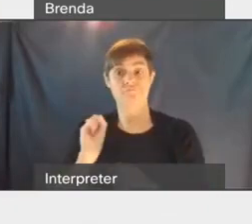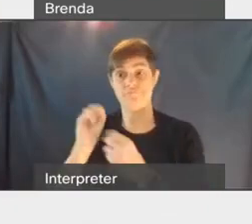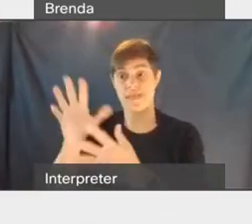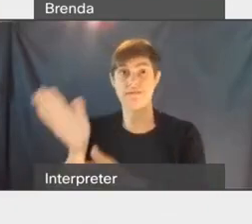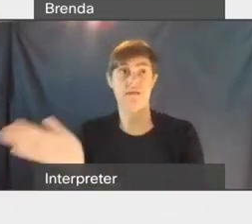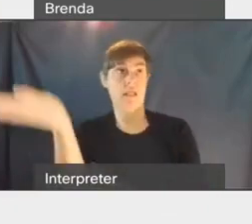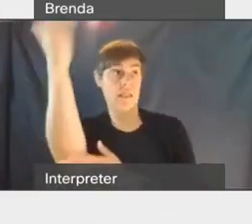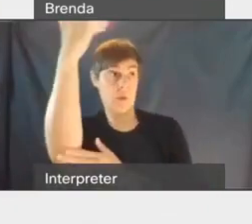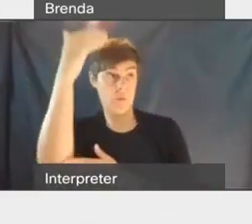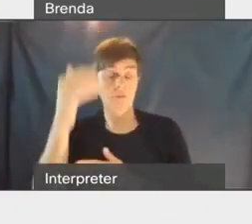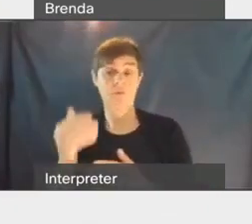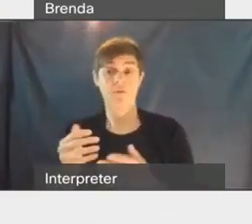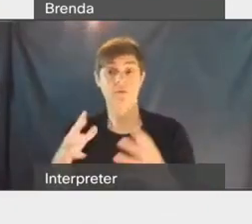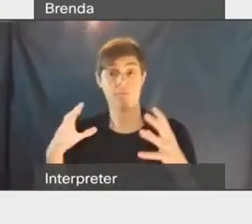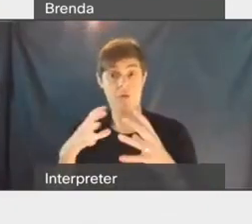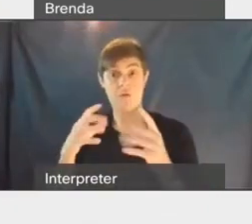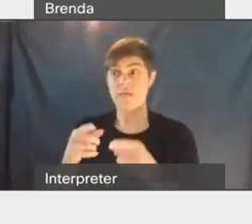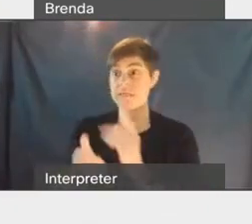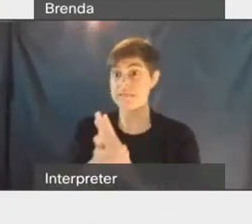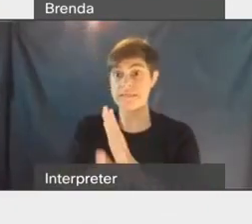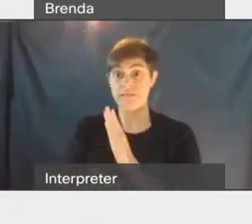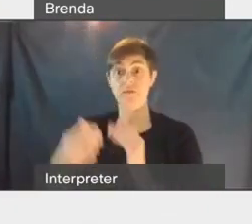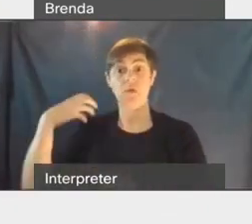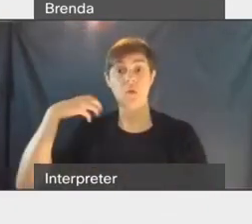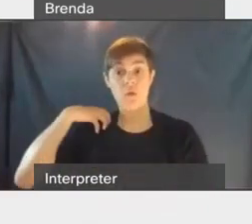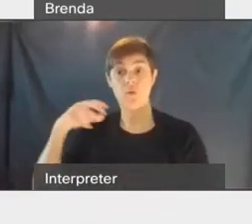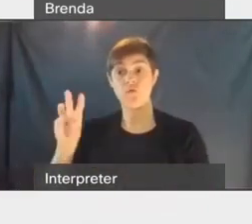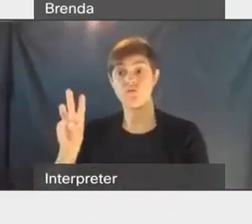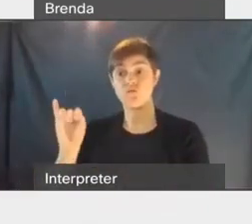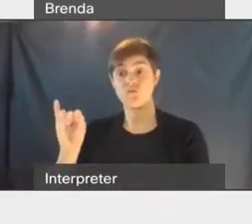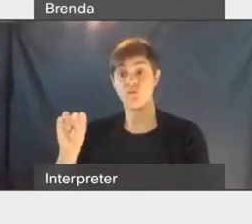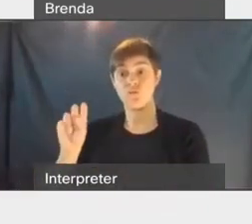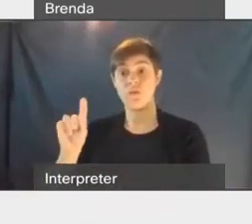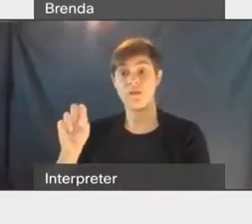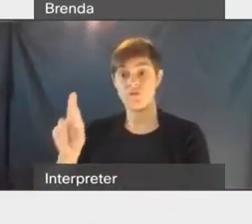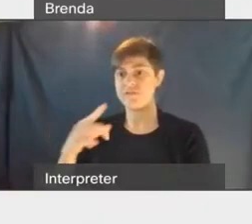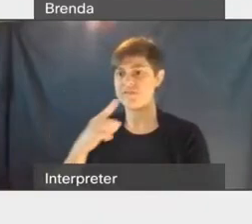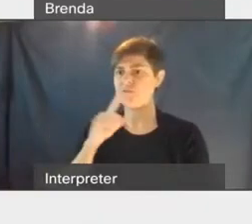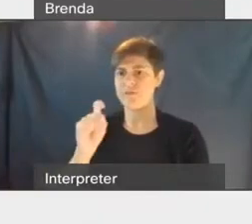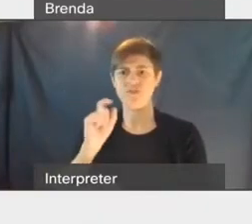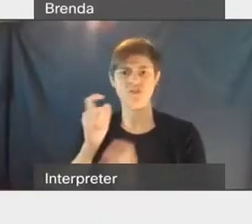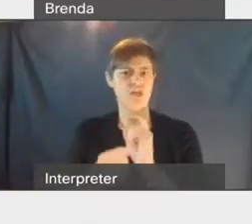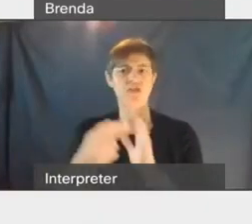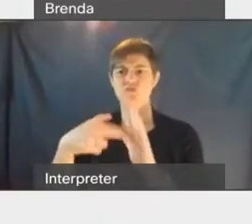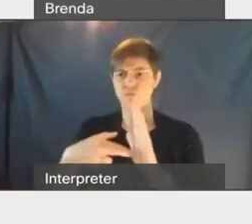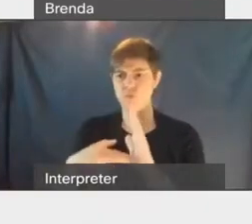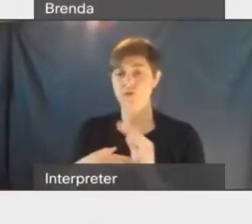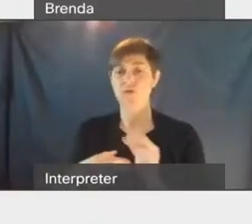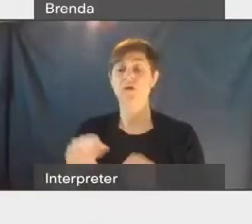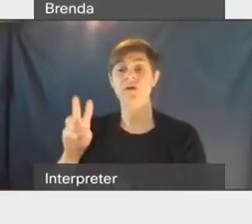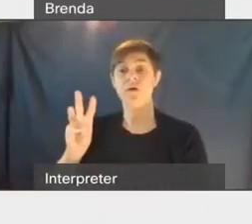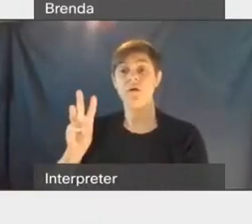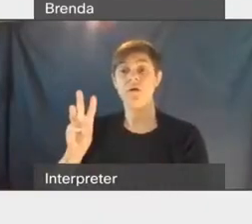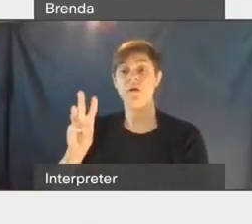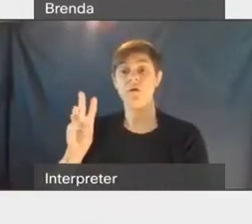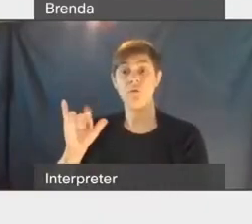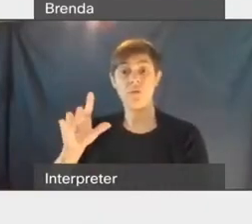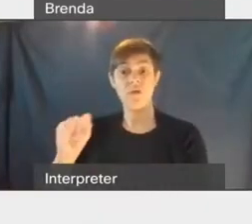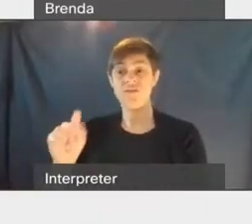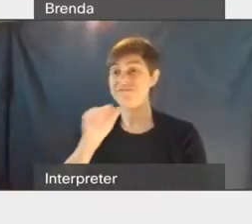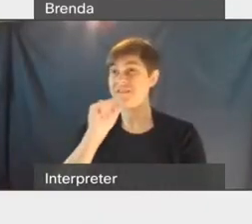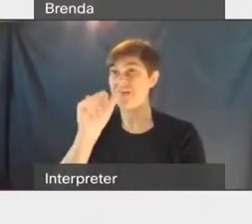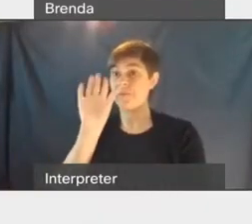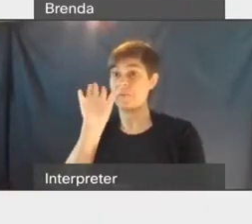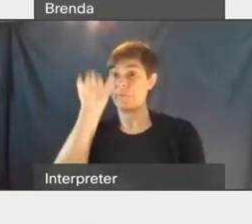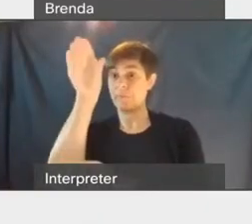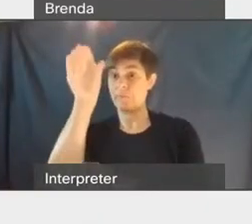Wilt would dunk it. So Coach Winter went in and said, we need to change that rule. Wilt also had another habit. He didn't shoot free throws very